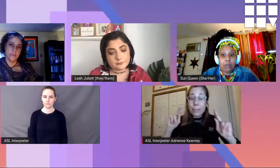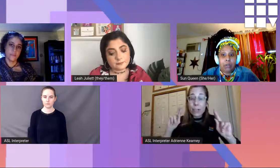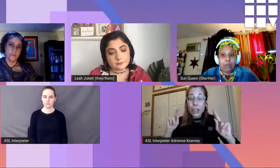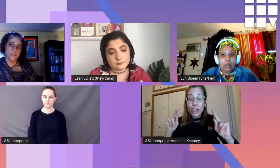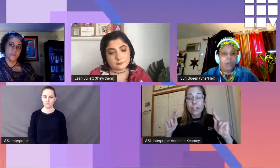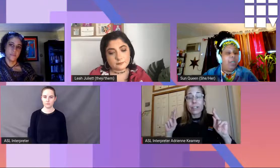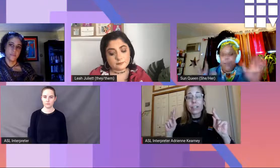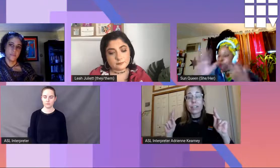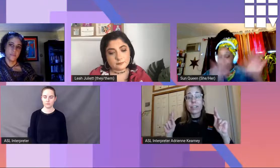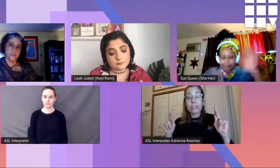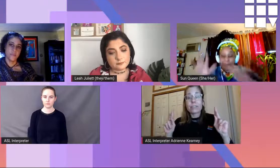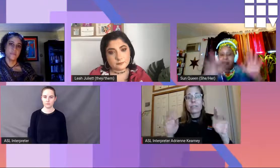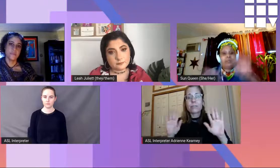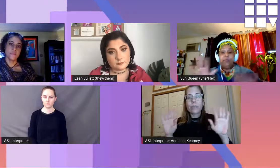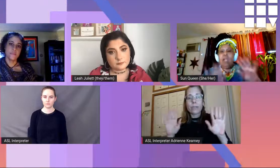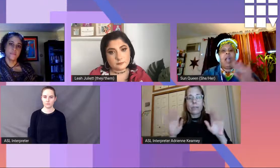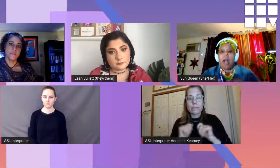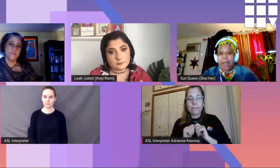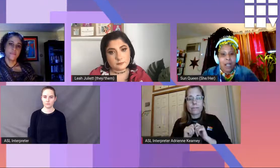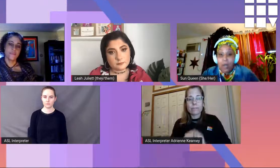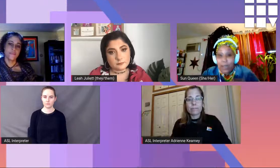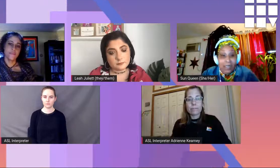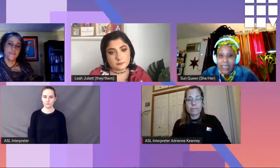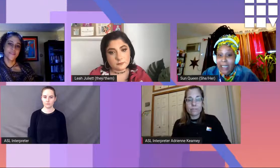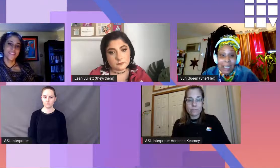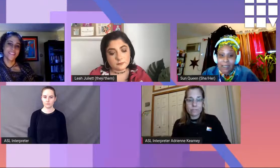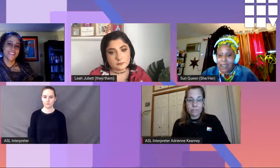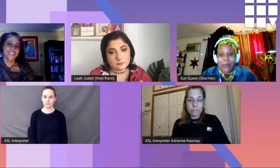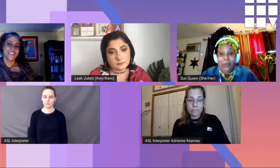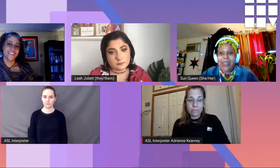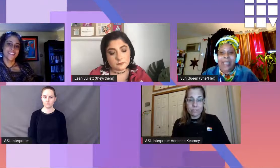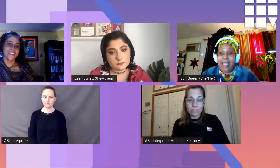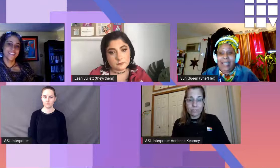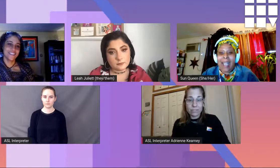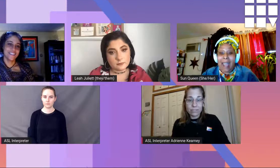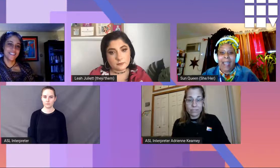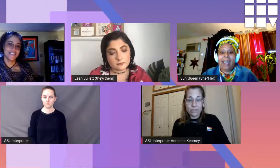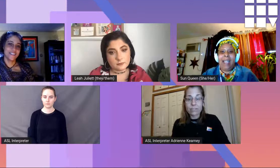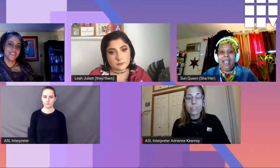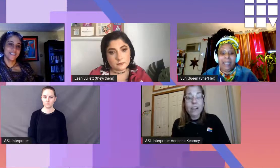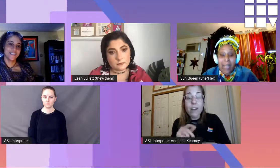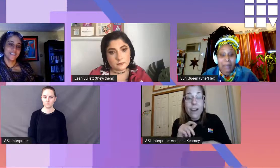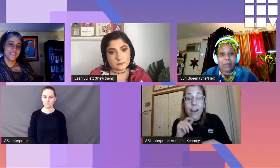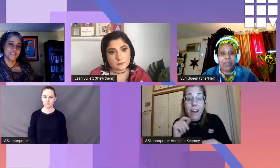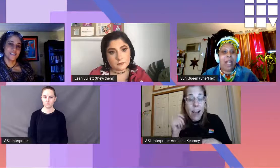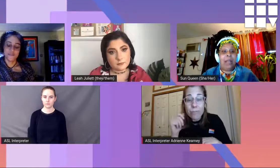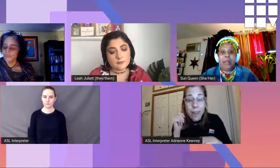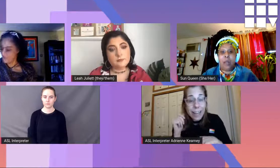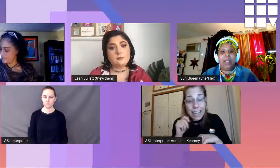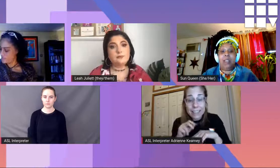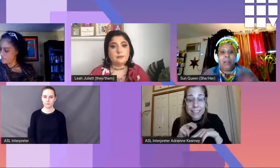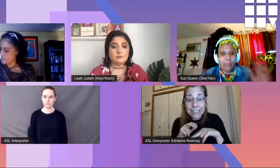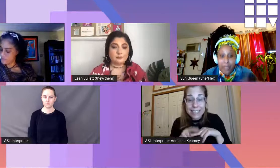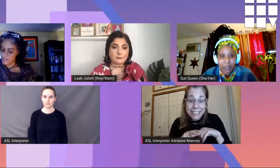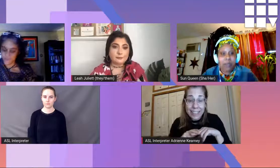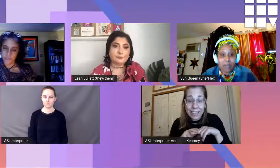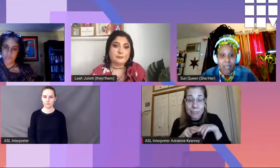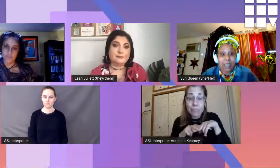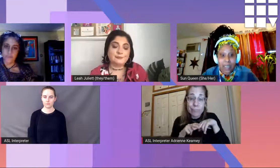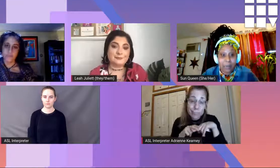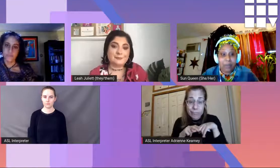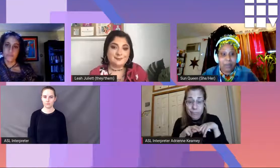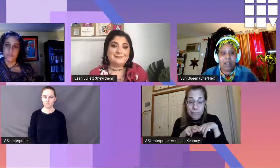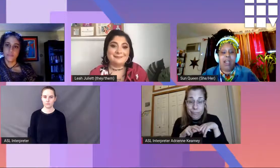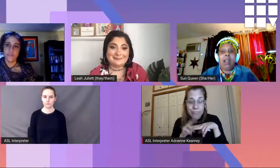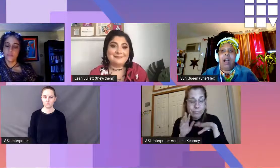longer, well, no, I'm not going to need to sit at any tables. I am going to build